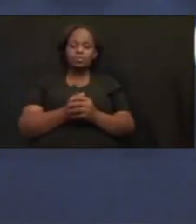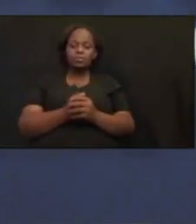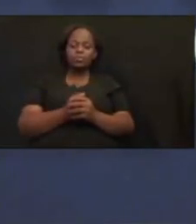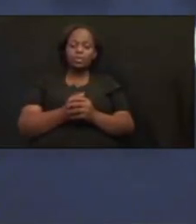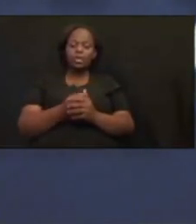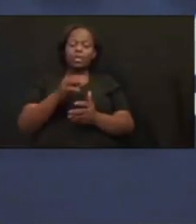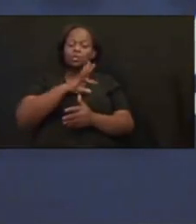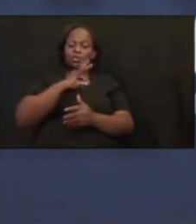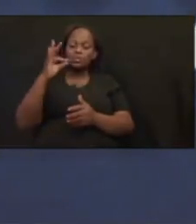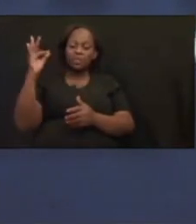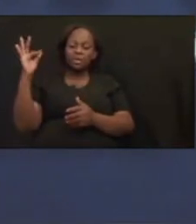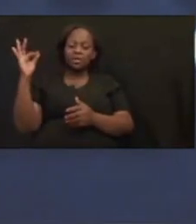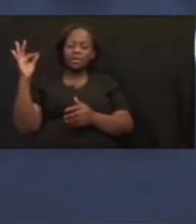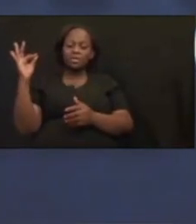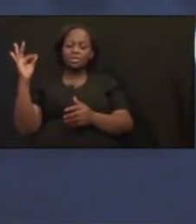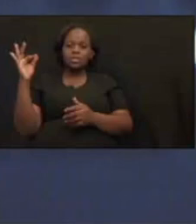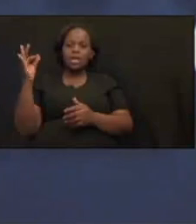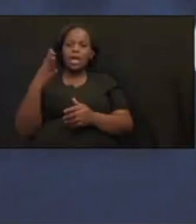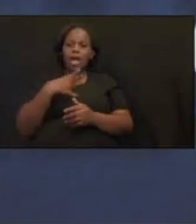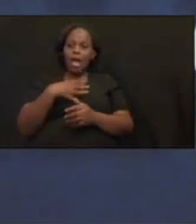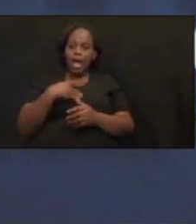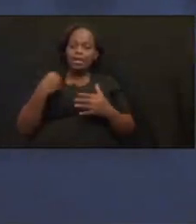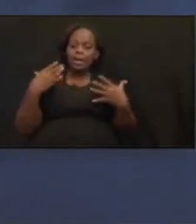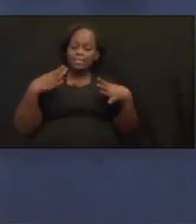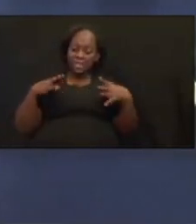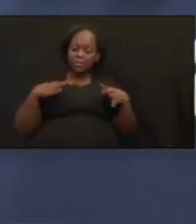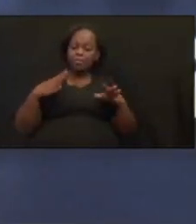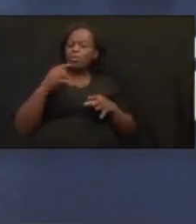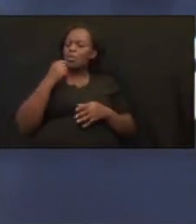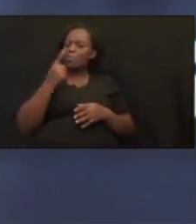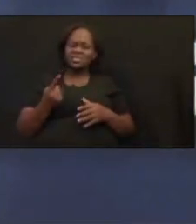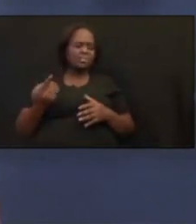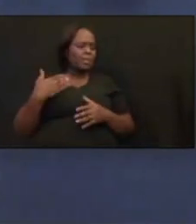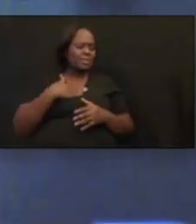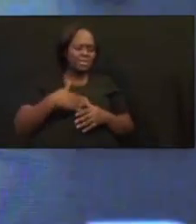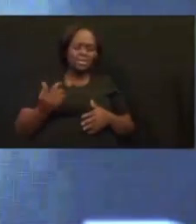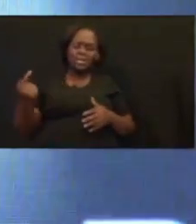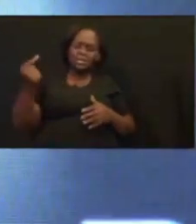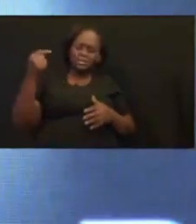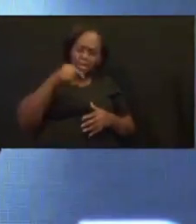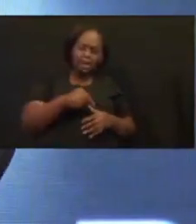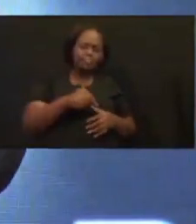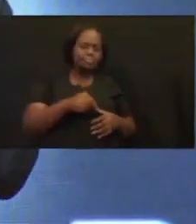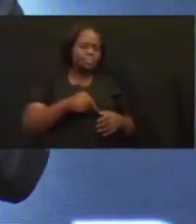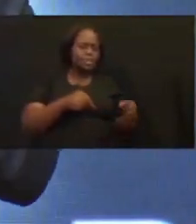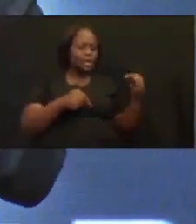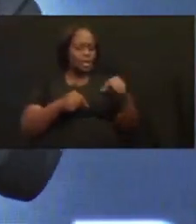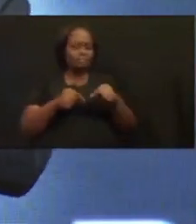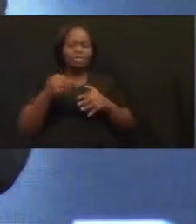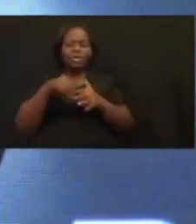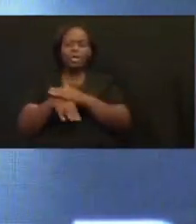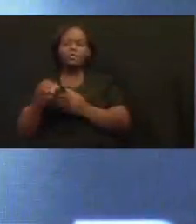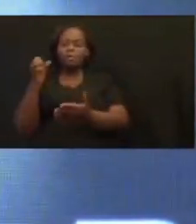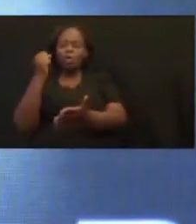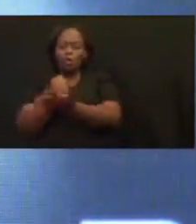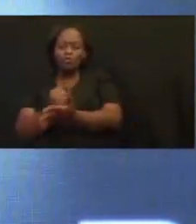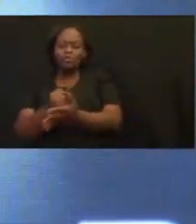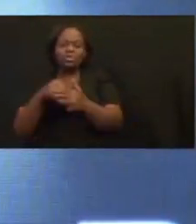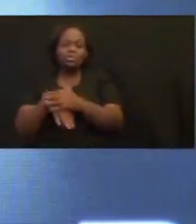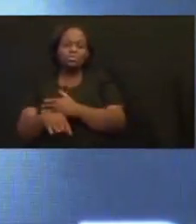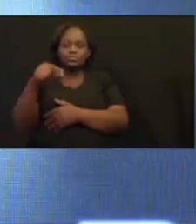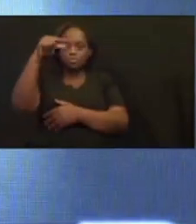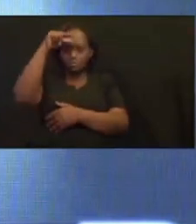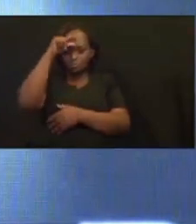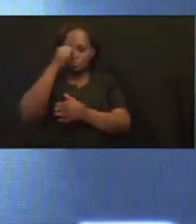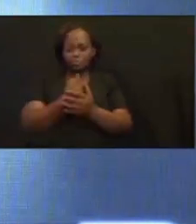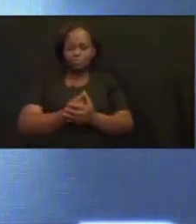the bride say invade our homes, invade our offices, invade government. The Spirit and